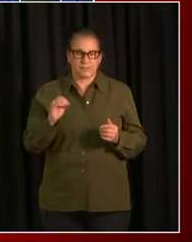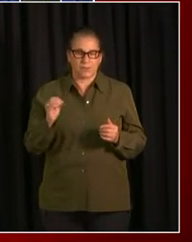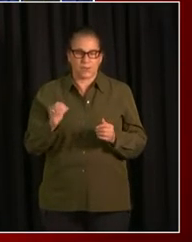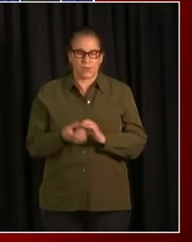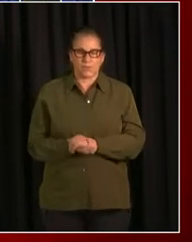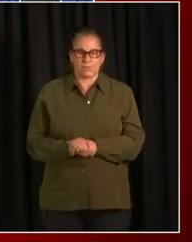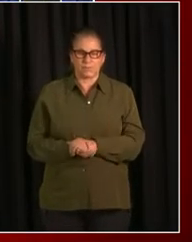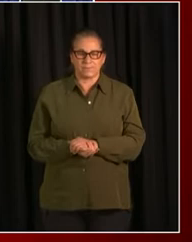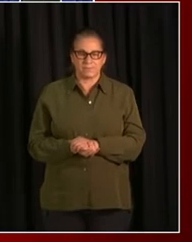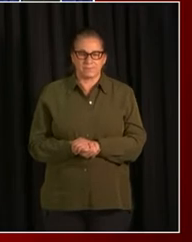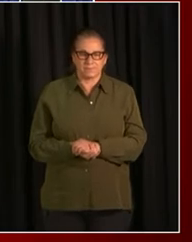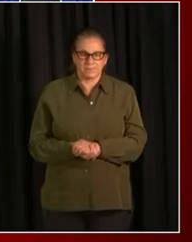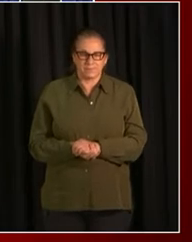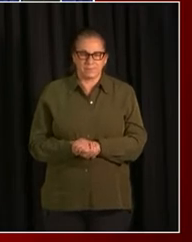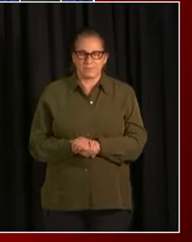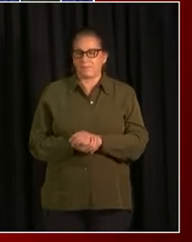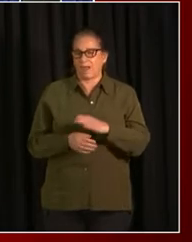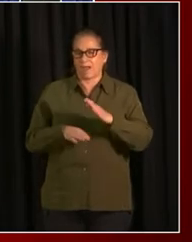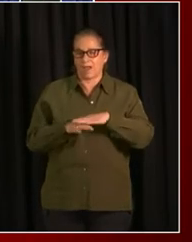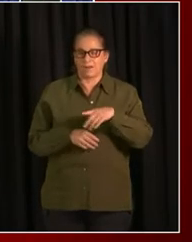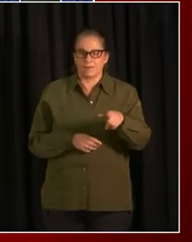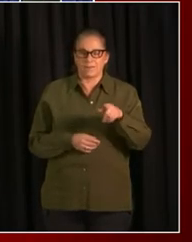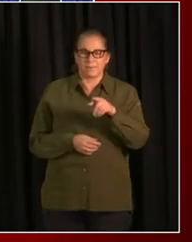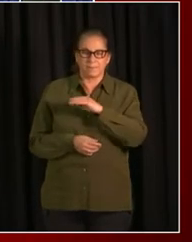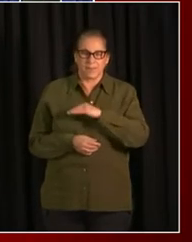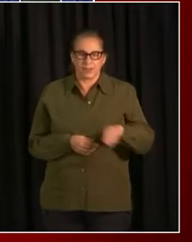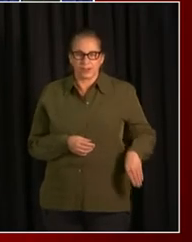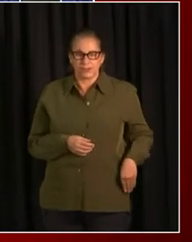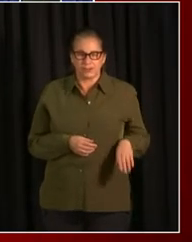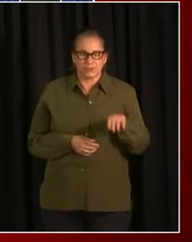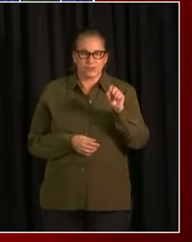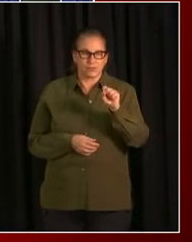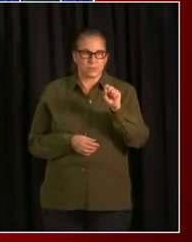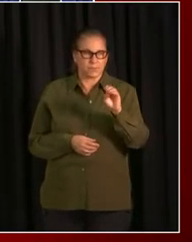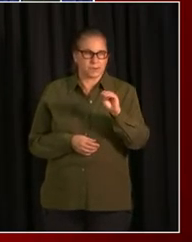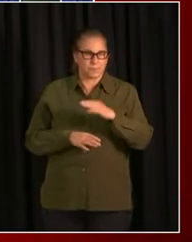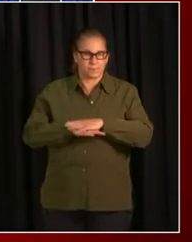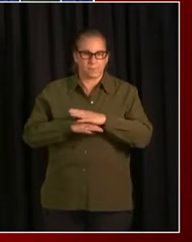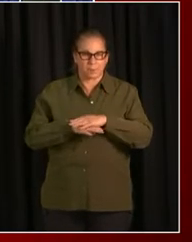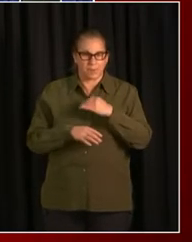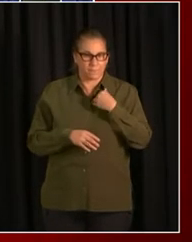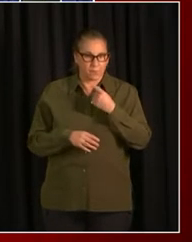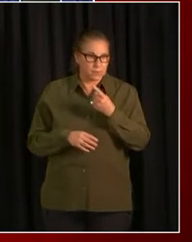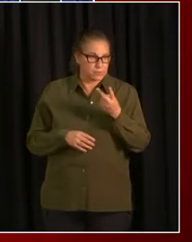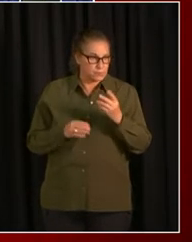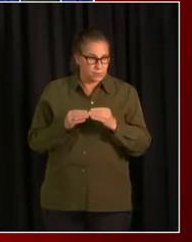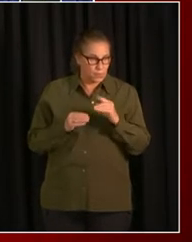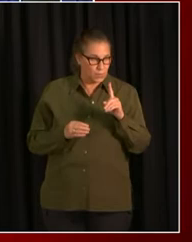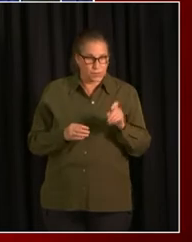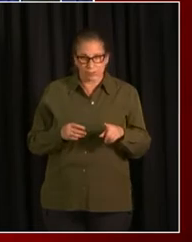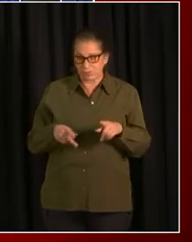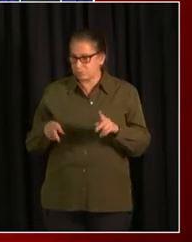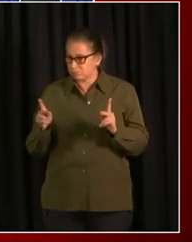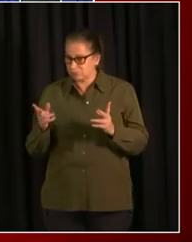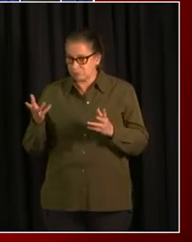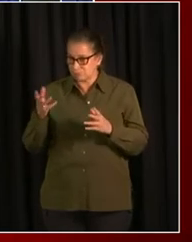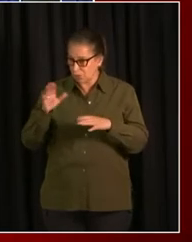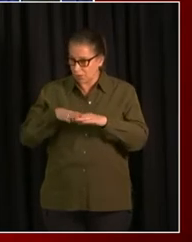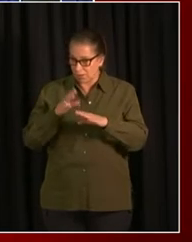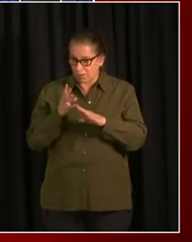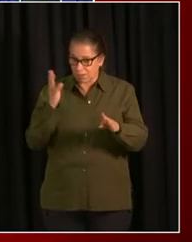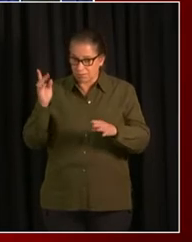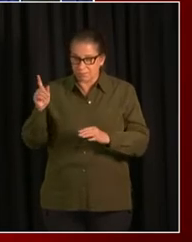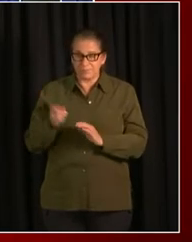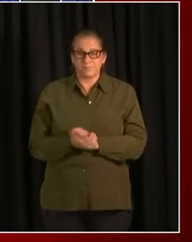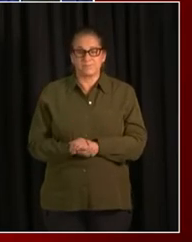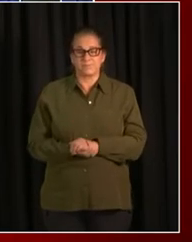Mayor's social media platform live streams. We have time for just a few more questions, so I want to make sure that if you have a question, you get into the queue now. We're